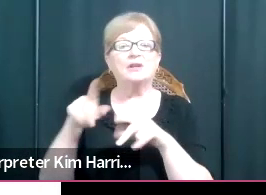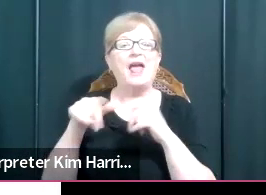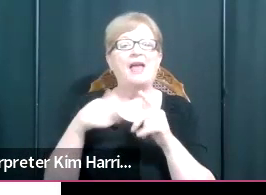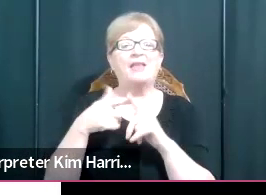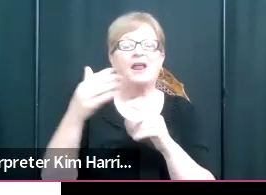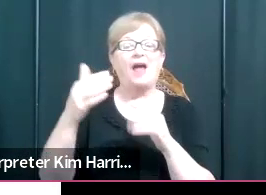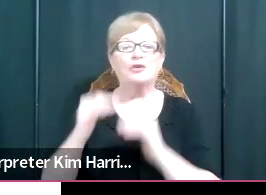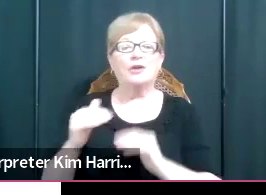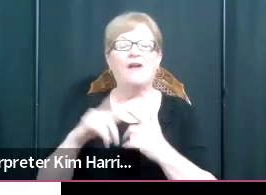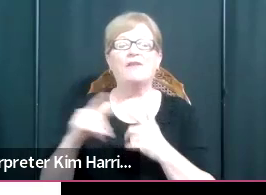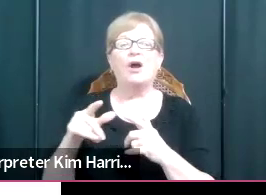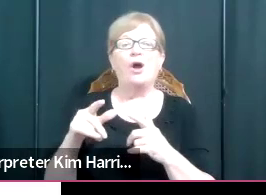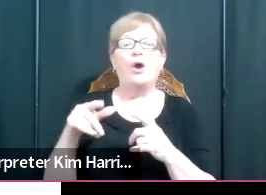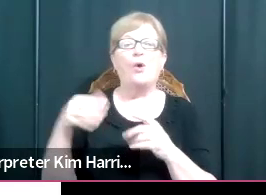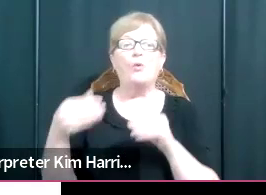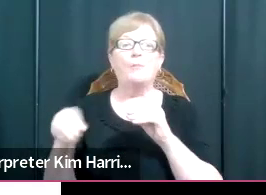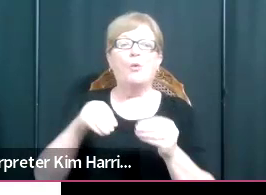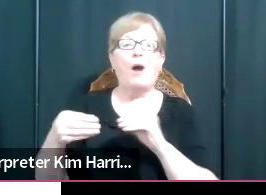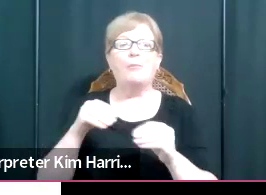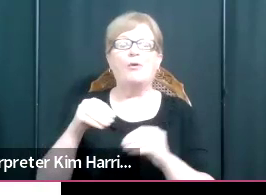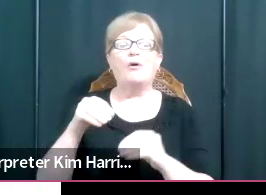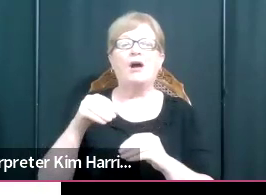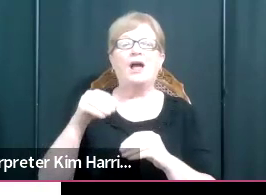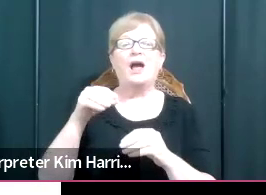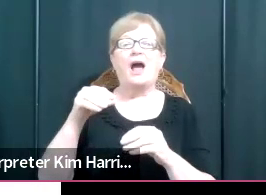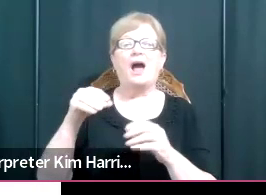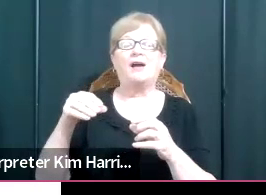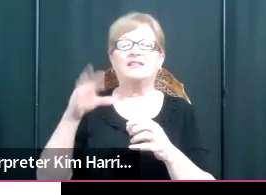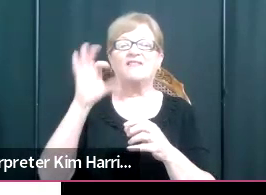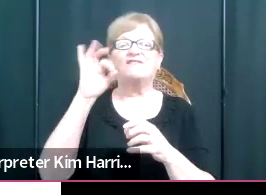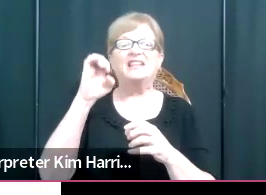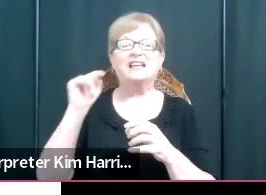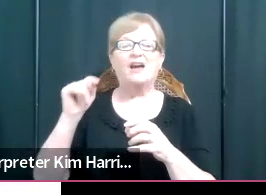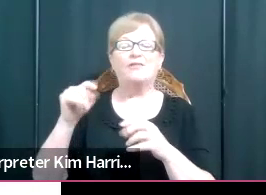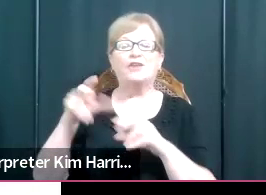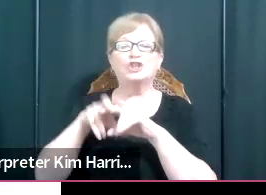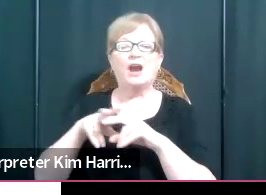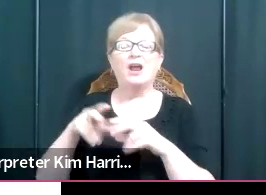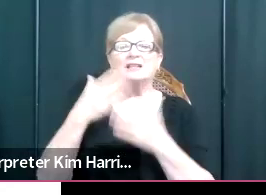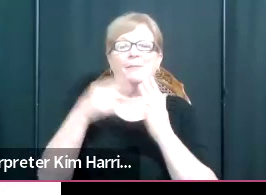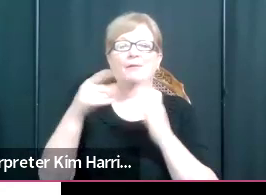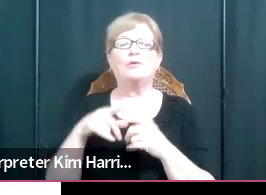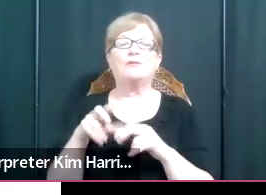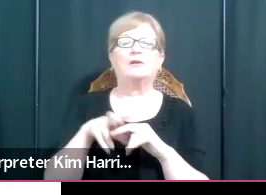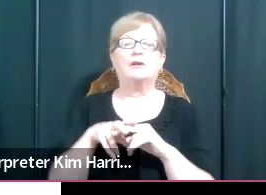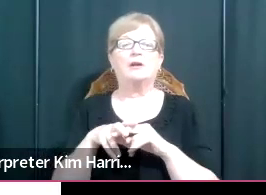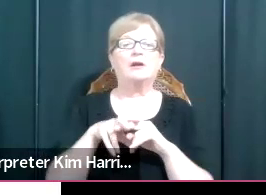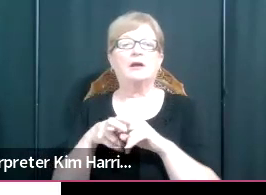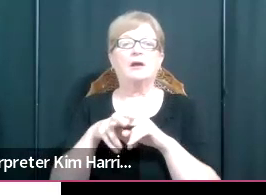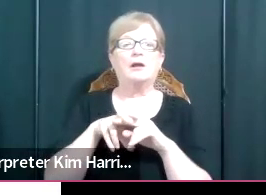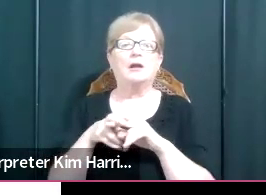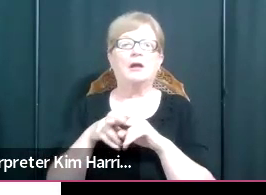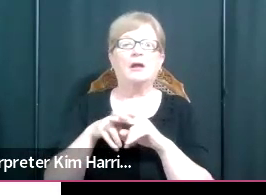which are great if you or somebody are someone that needs to fidget a little bit and be moving in order to